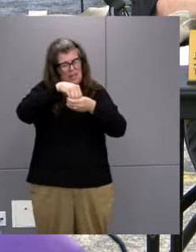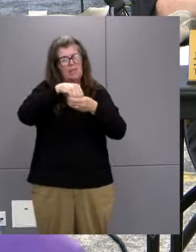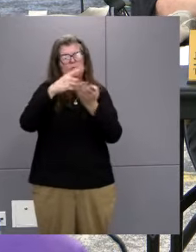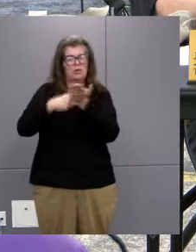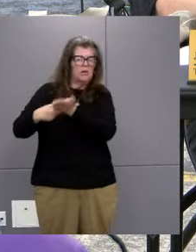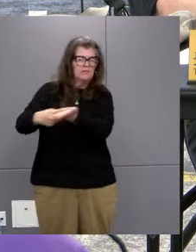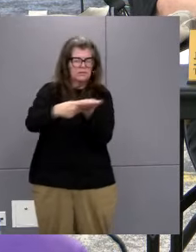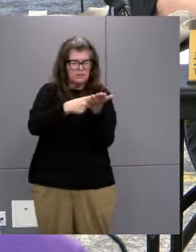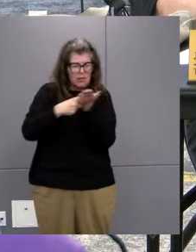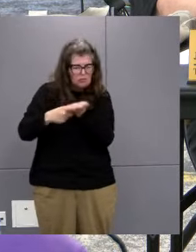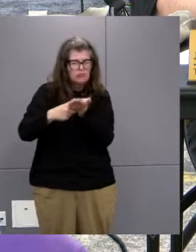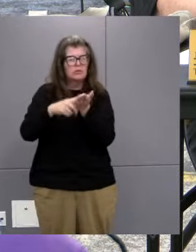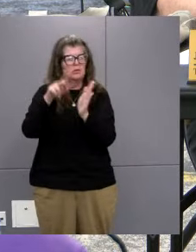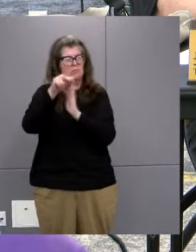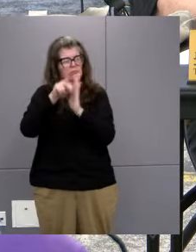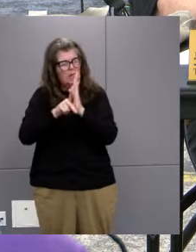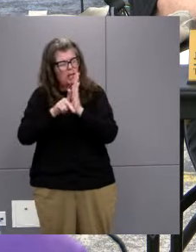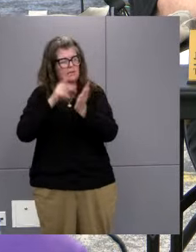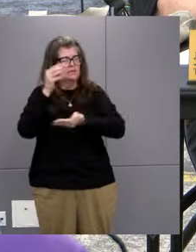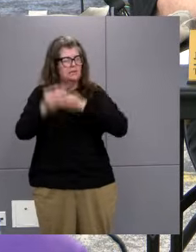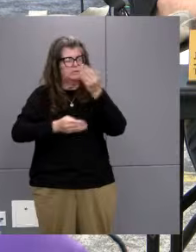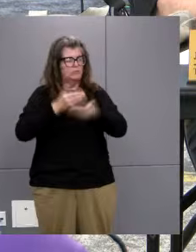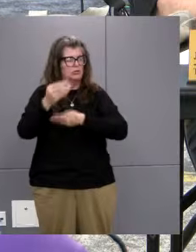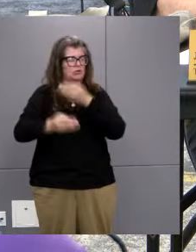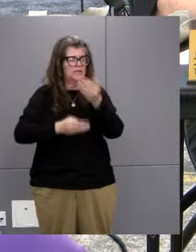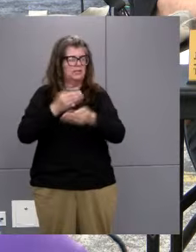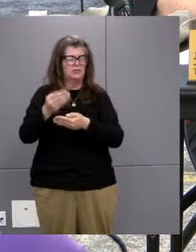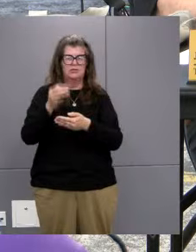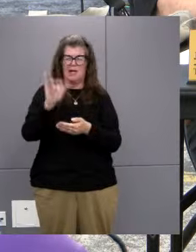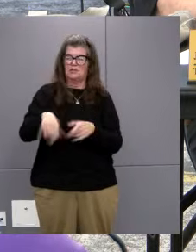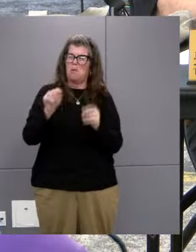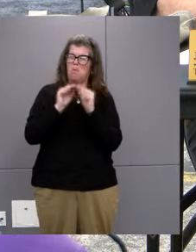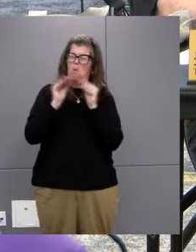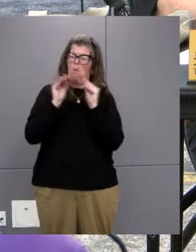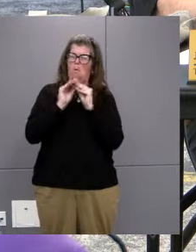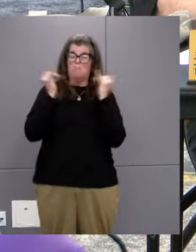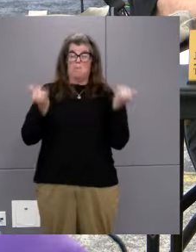discussion that we have here. That's why I view this as more of a modernization.